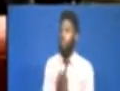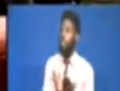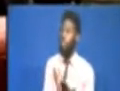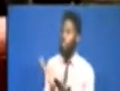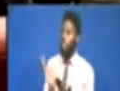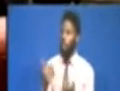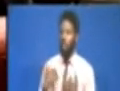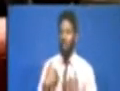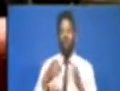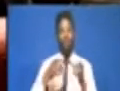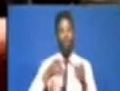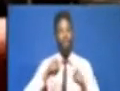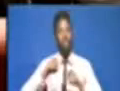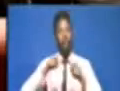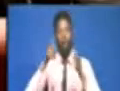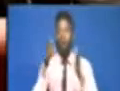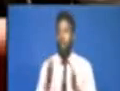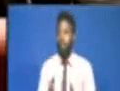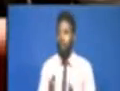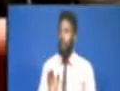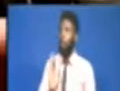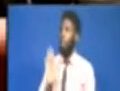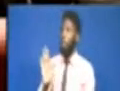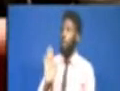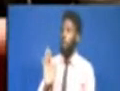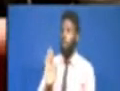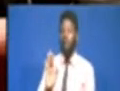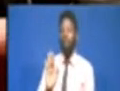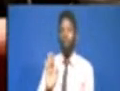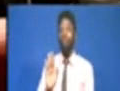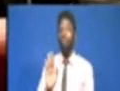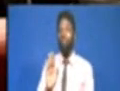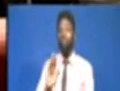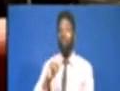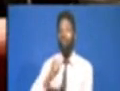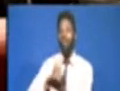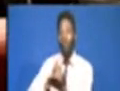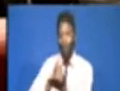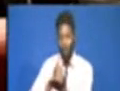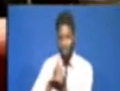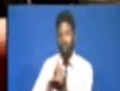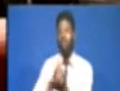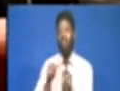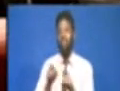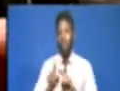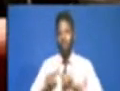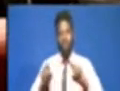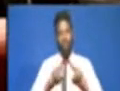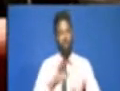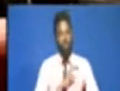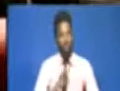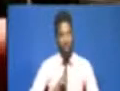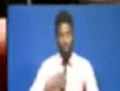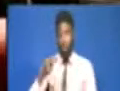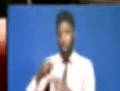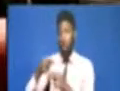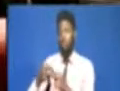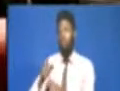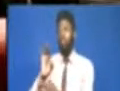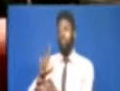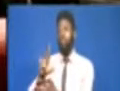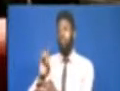the director, appropriation, audit, and other select committees, Mrs. Florence